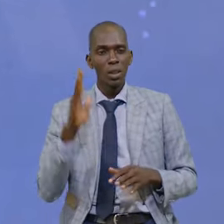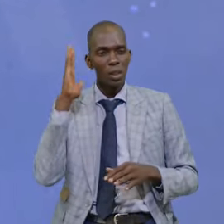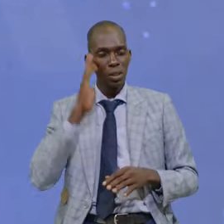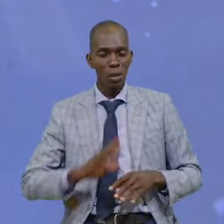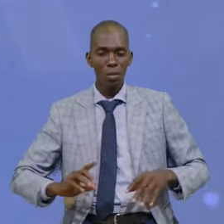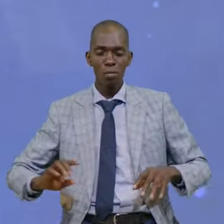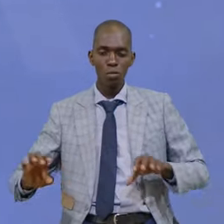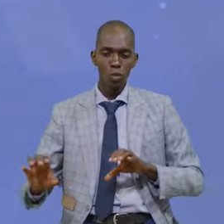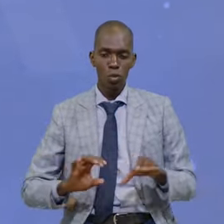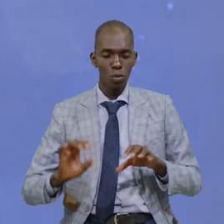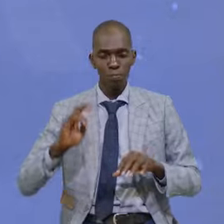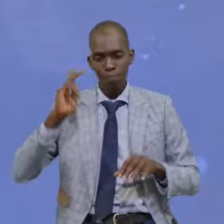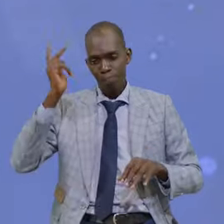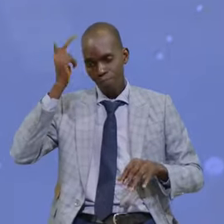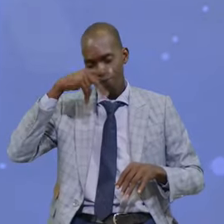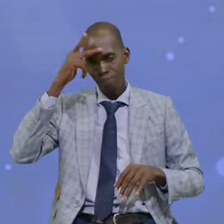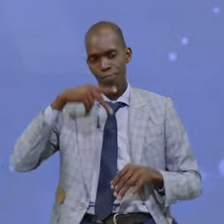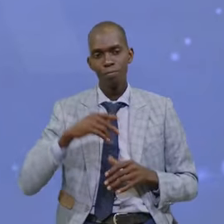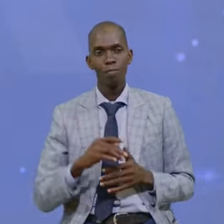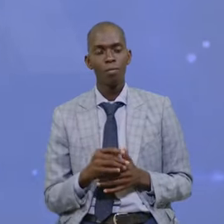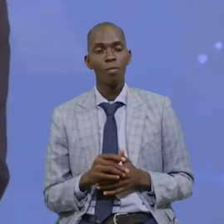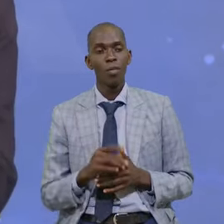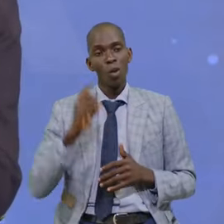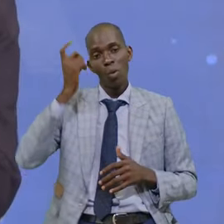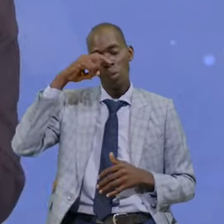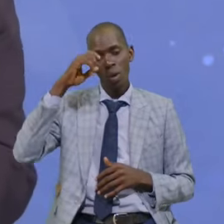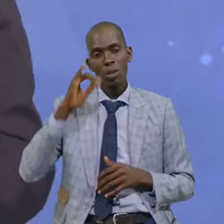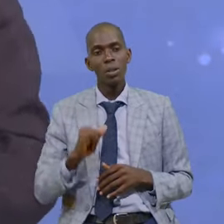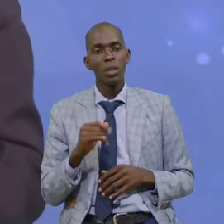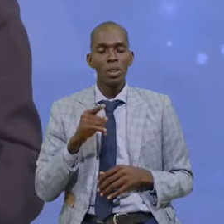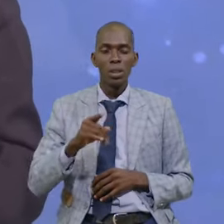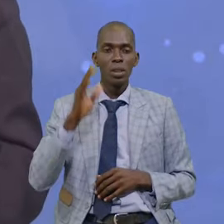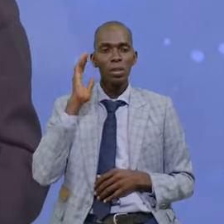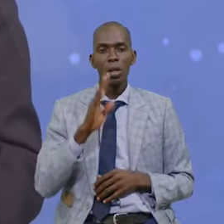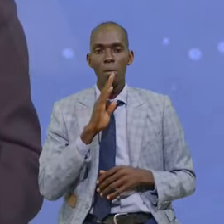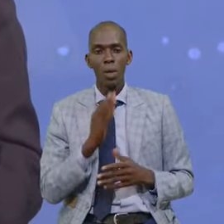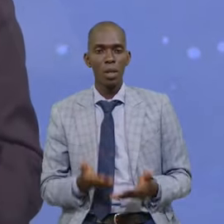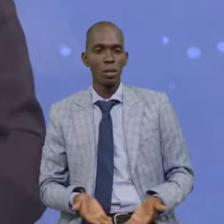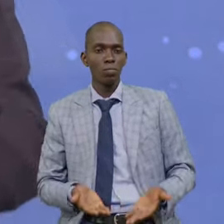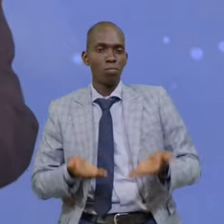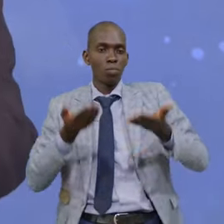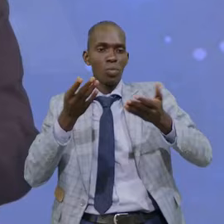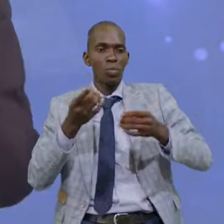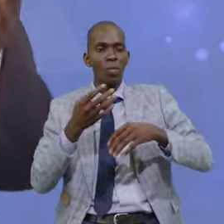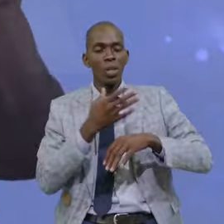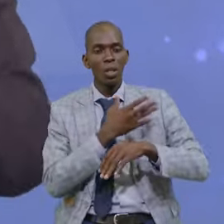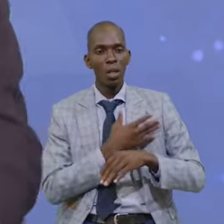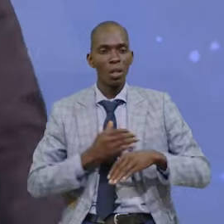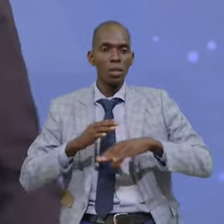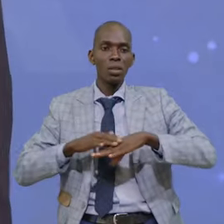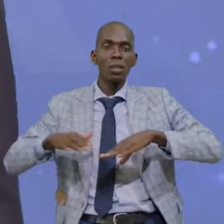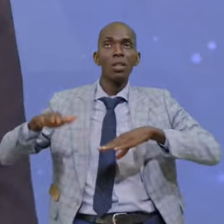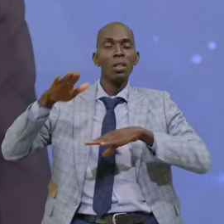deal prudently. He shall be exalted and extolled and be